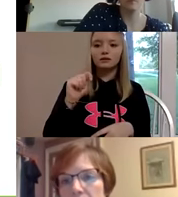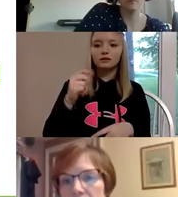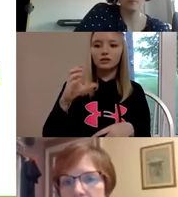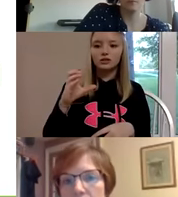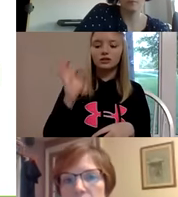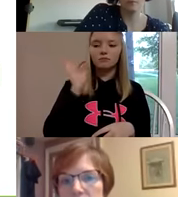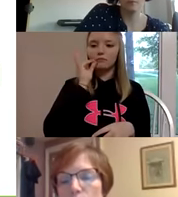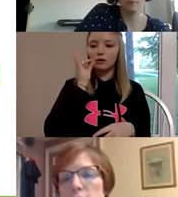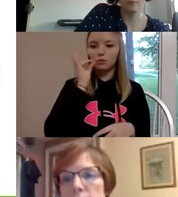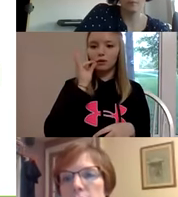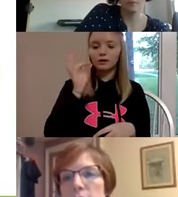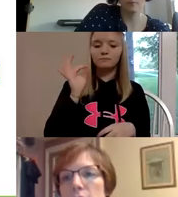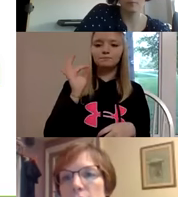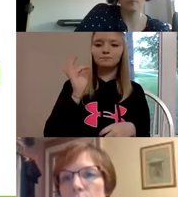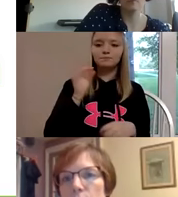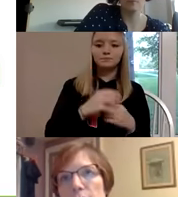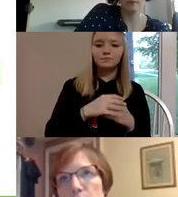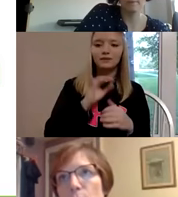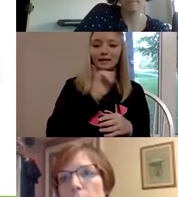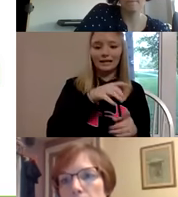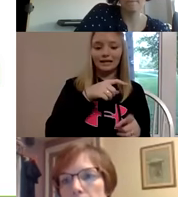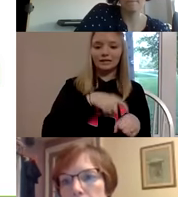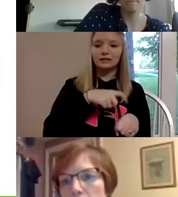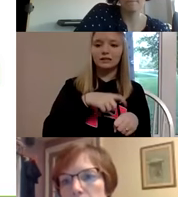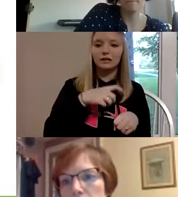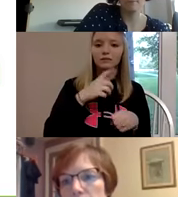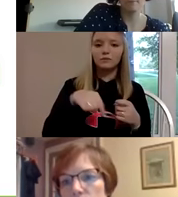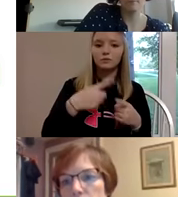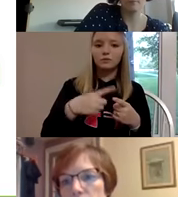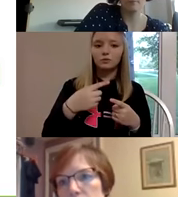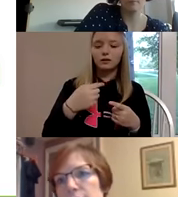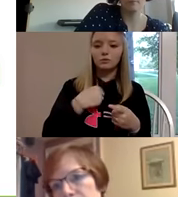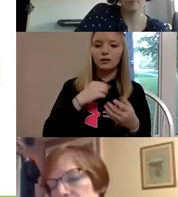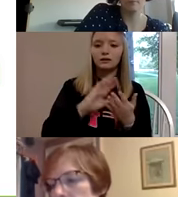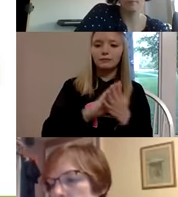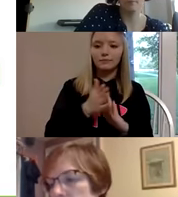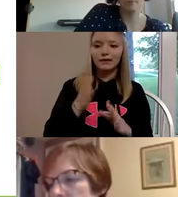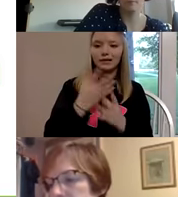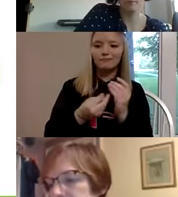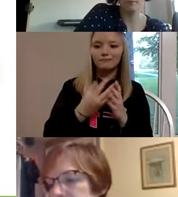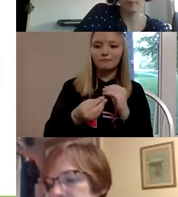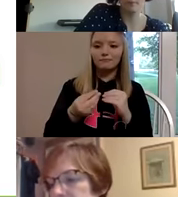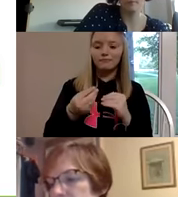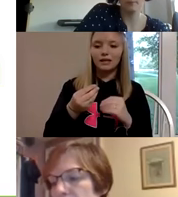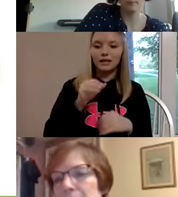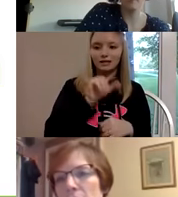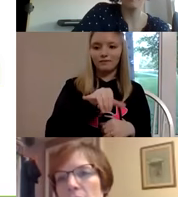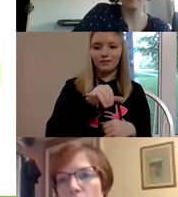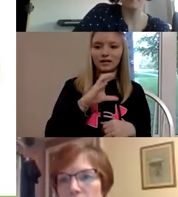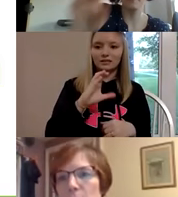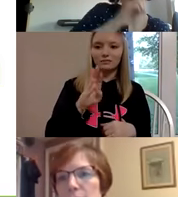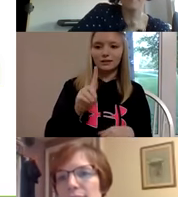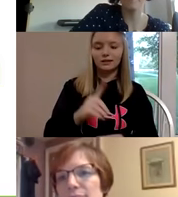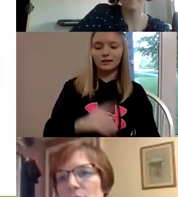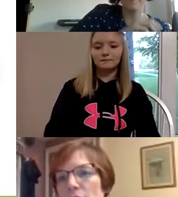at that time is when we've probably become deficient because of that. So,